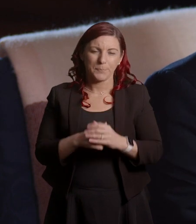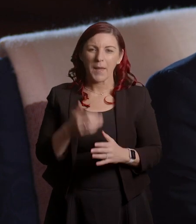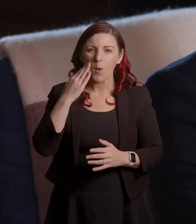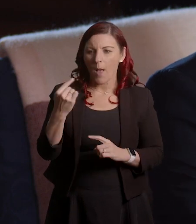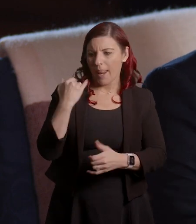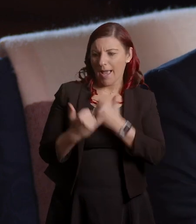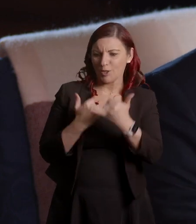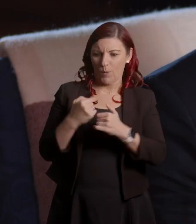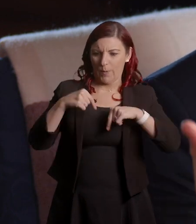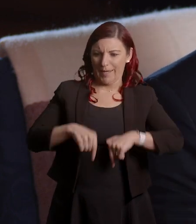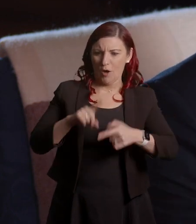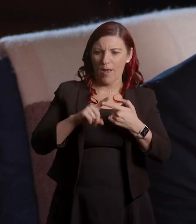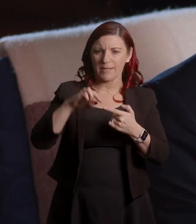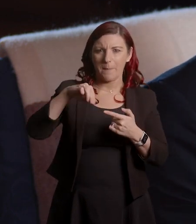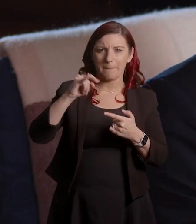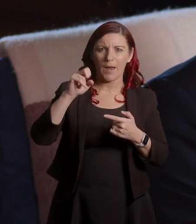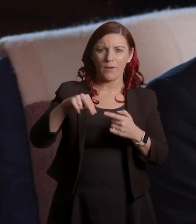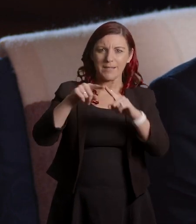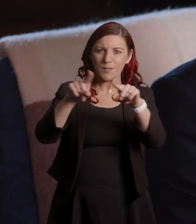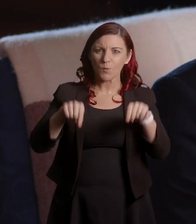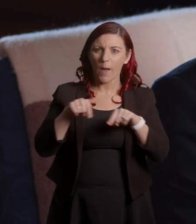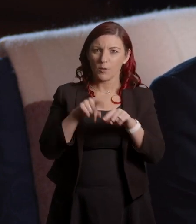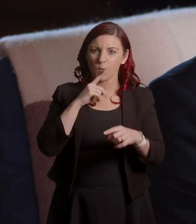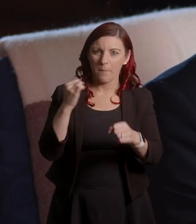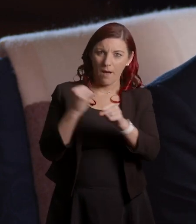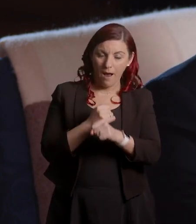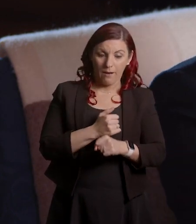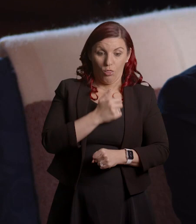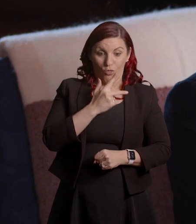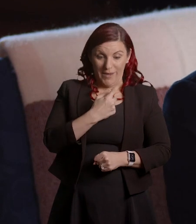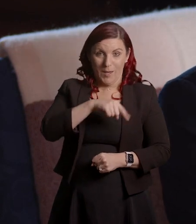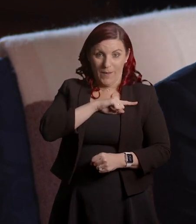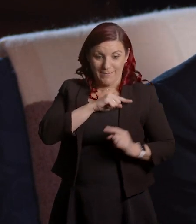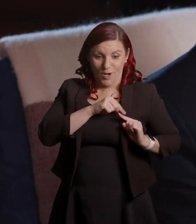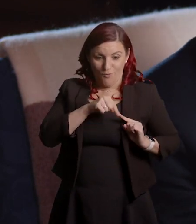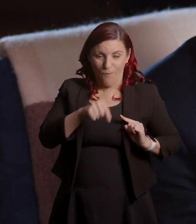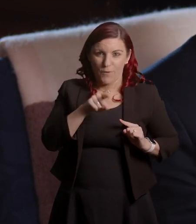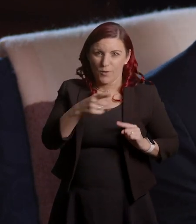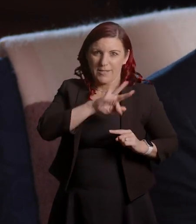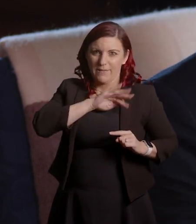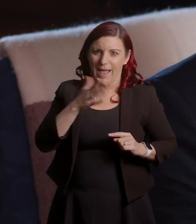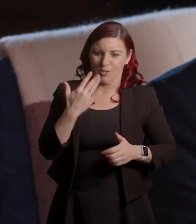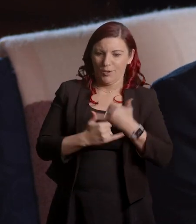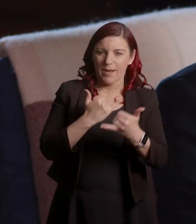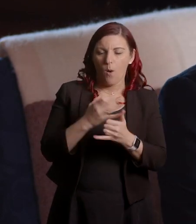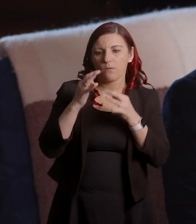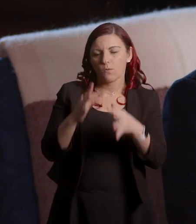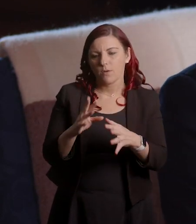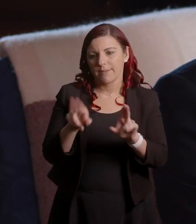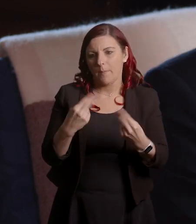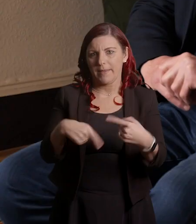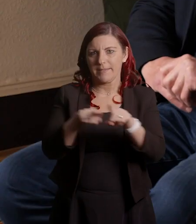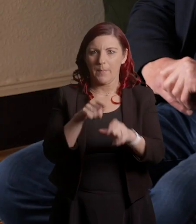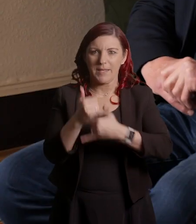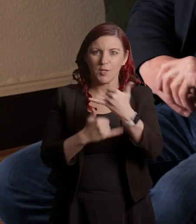we were also in Merrion Square to mark the 3 in a row for yourselves last year. Obviously that can't be the same